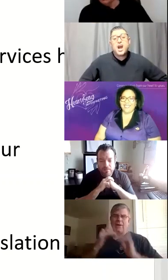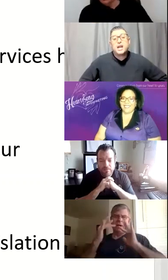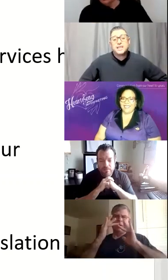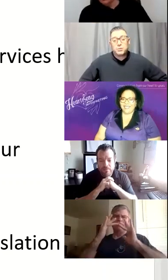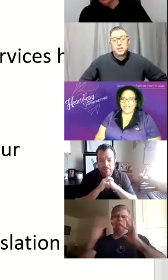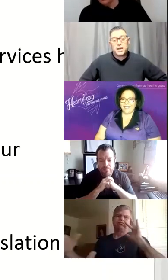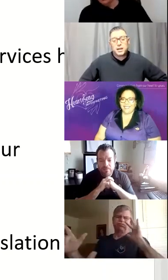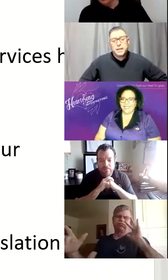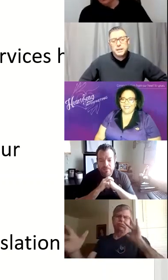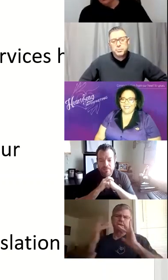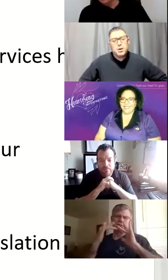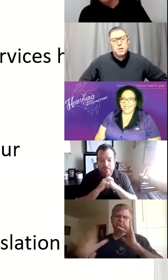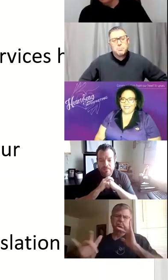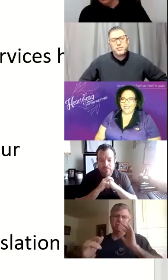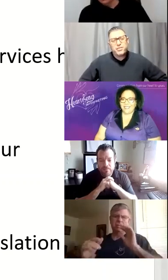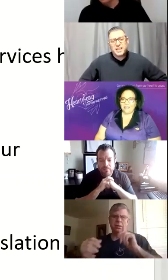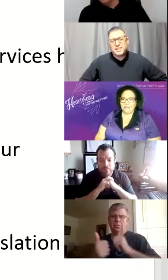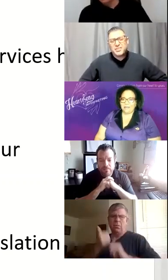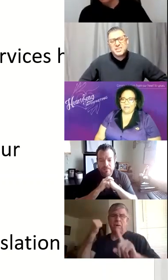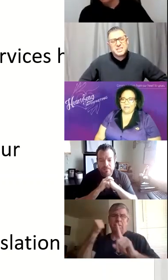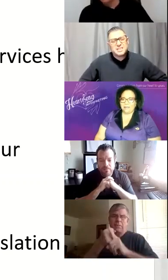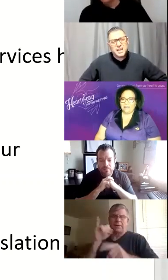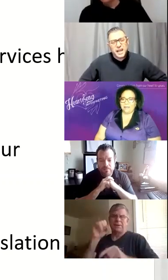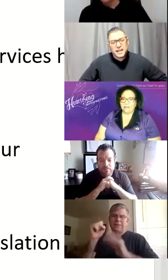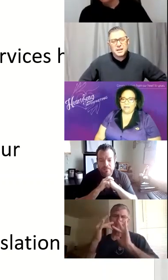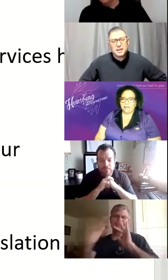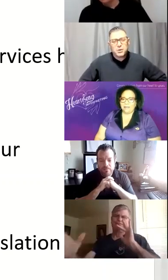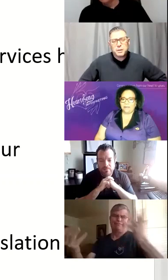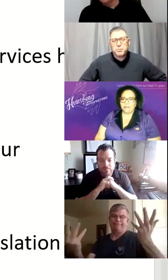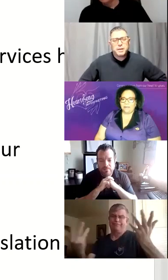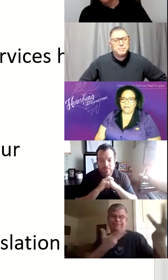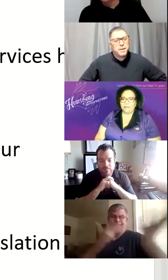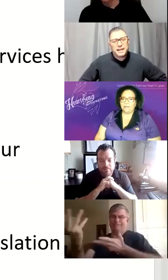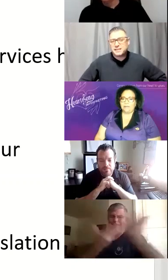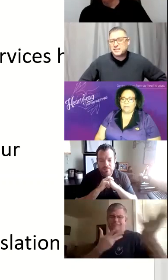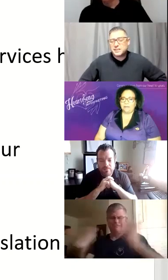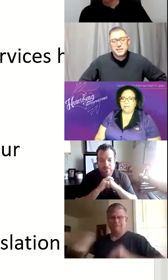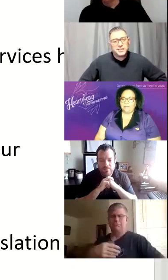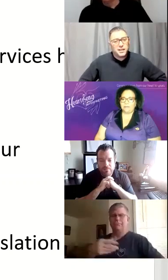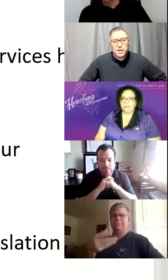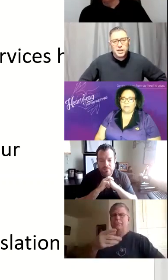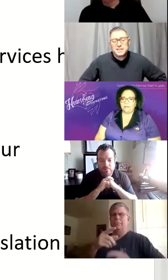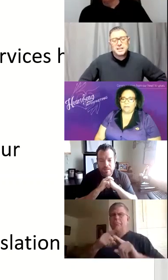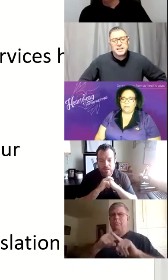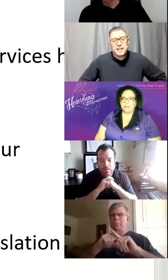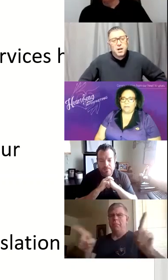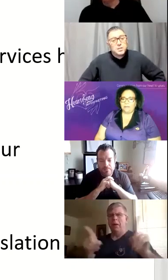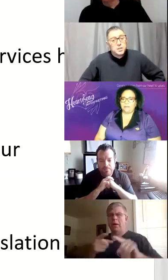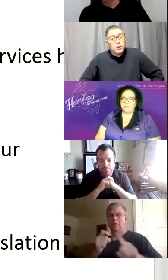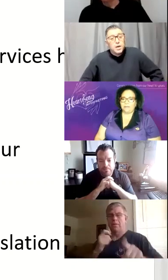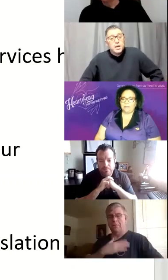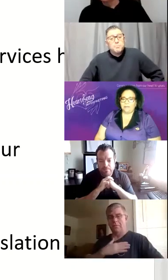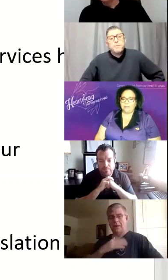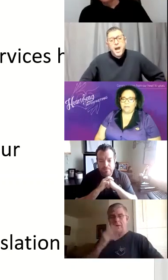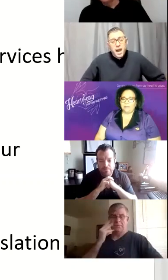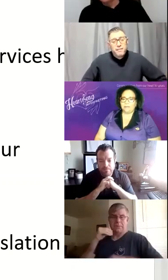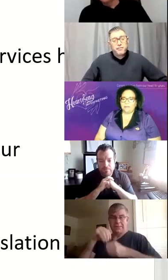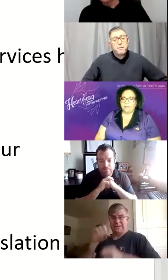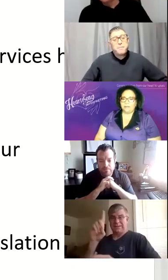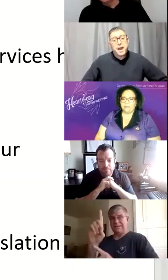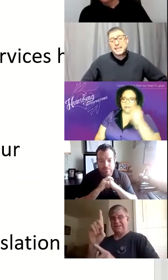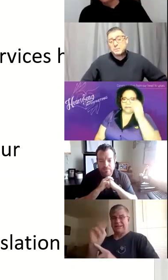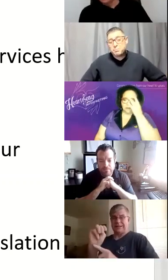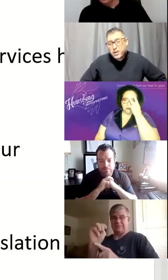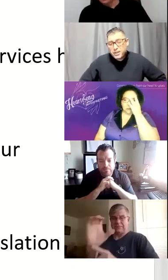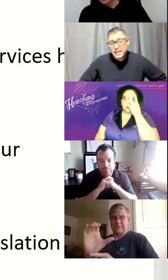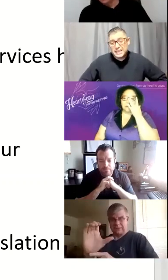out of contact with a lot of people. But I feel that there is a disconnect. Most people impacted are just, you know, kind of stuck in that also. But from